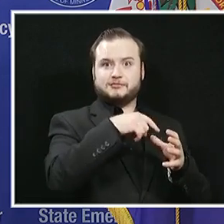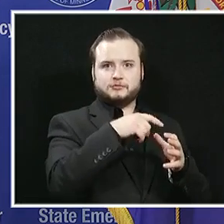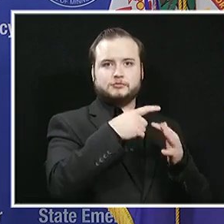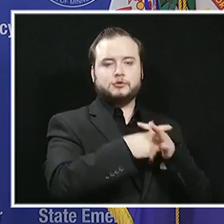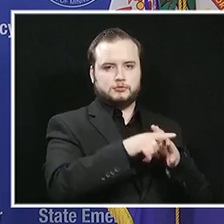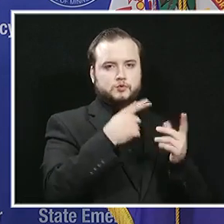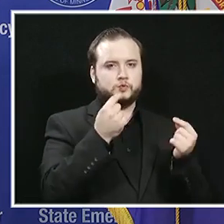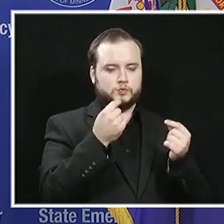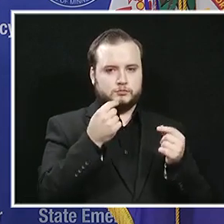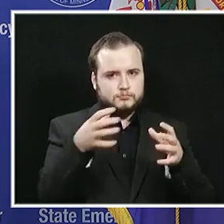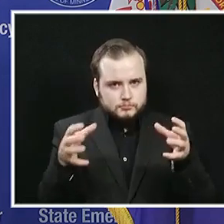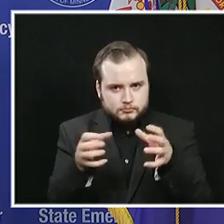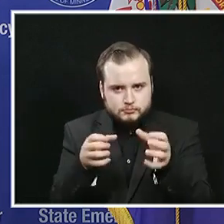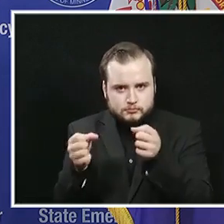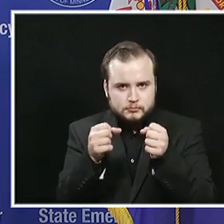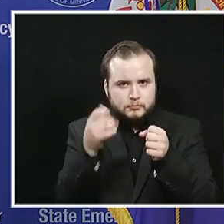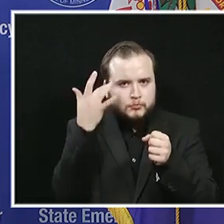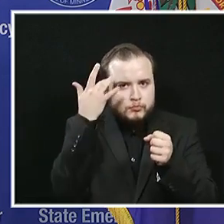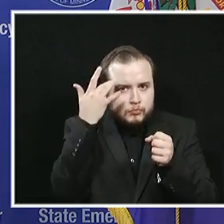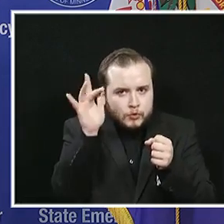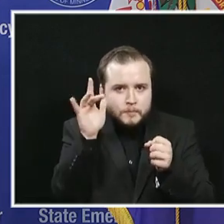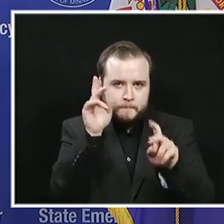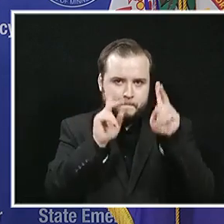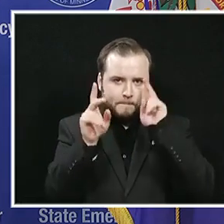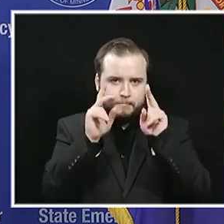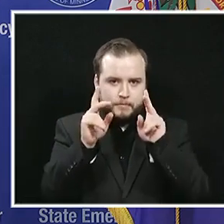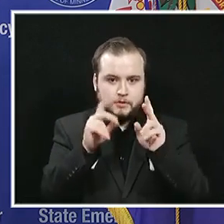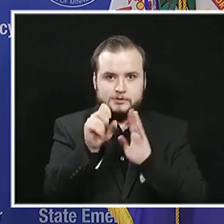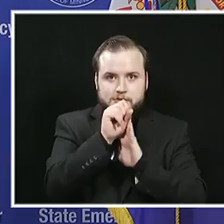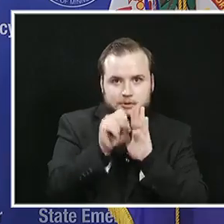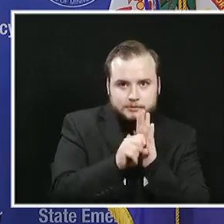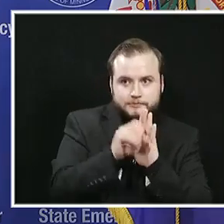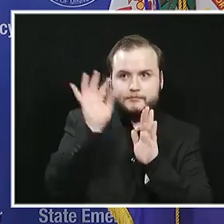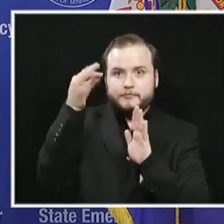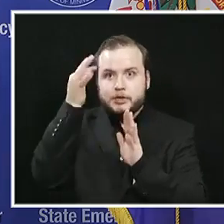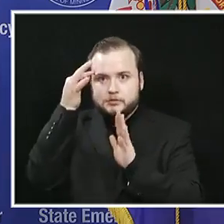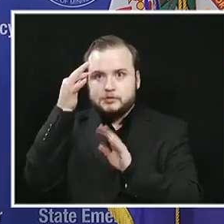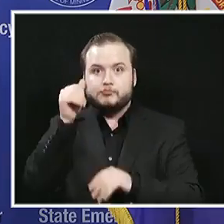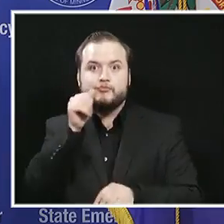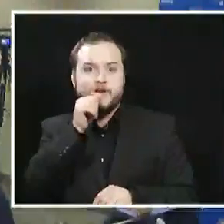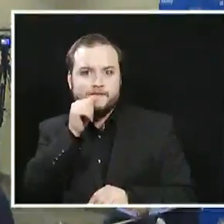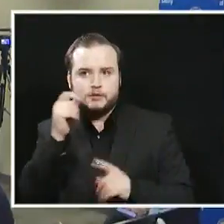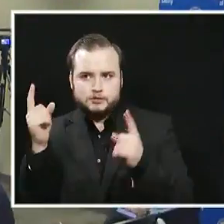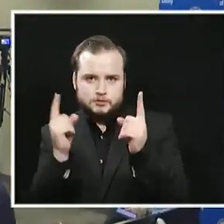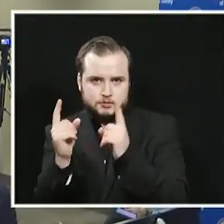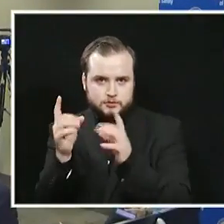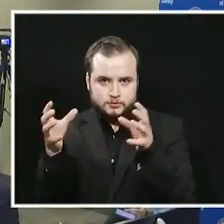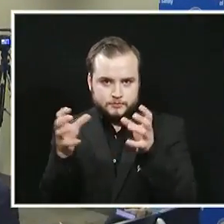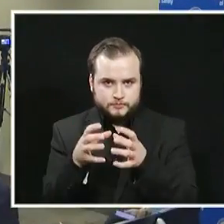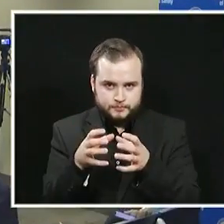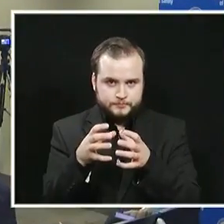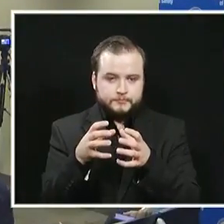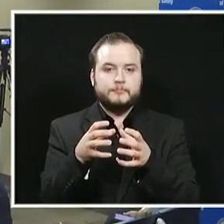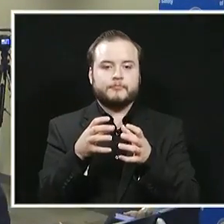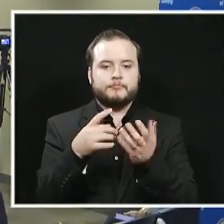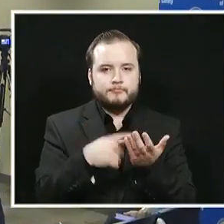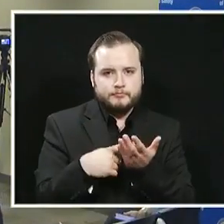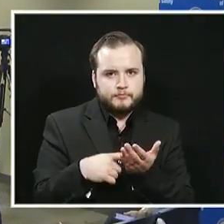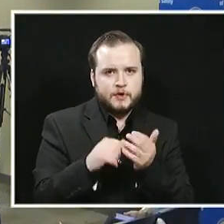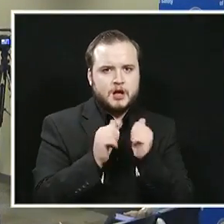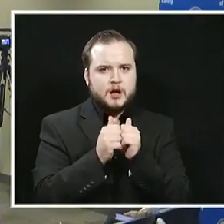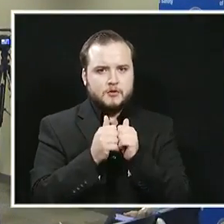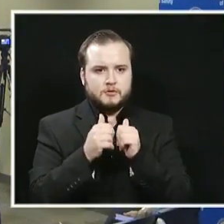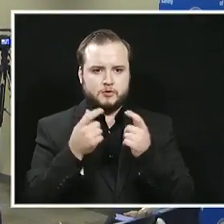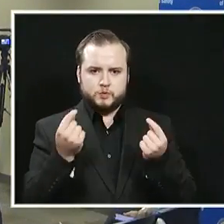federal, local, state, private, working on this disposal piece. Governor Walz, Esme Murphy of WCCO, and I have a